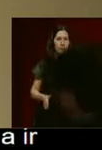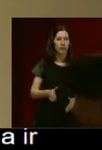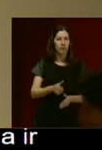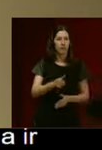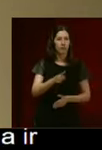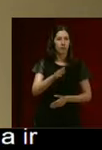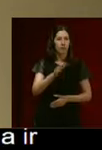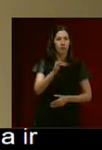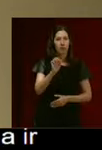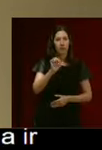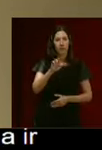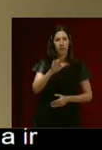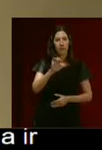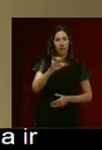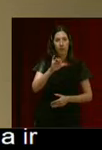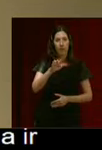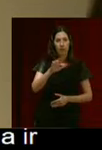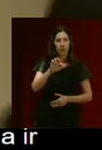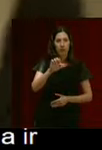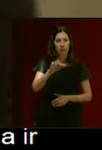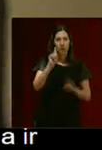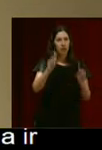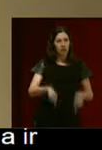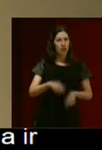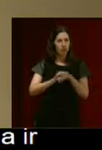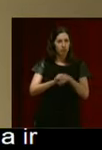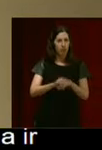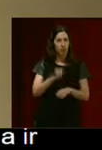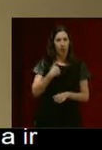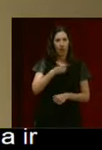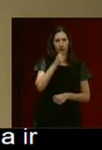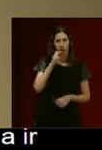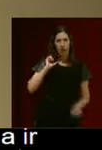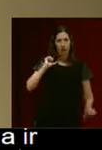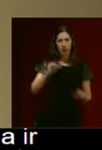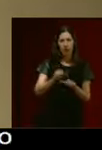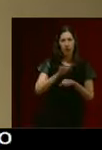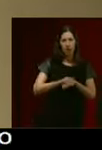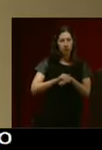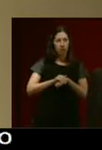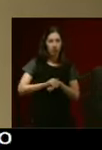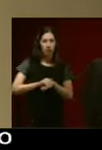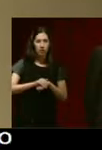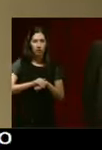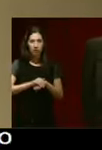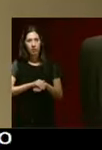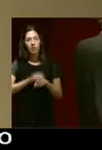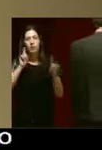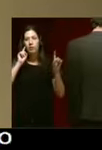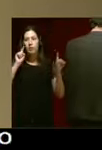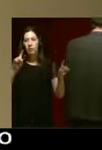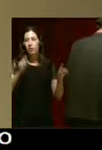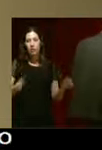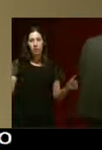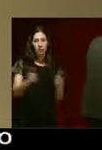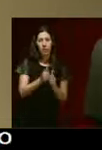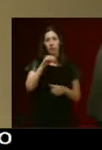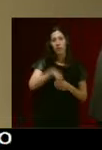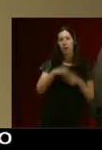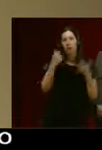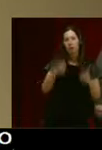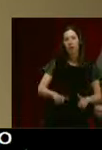While the second speaker comes to the dais, I will introduce him. Teodiano Freire, a very